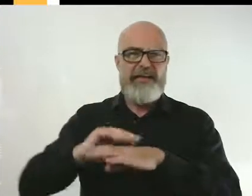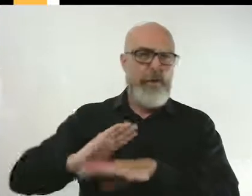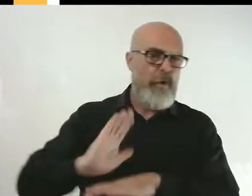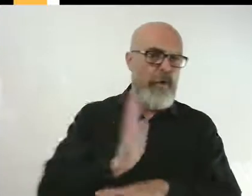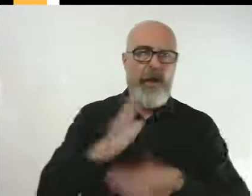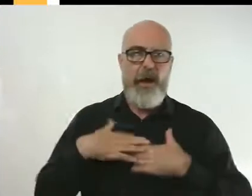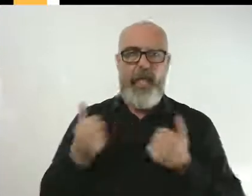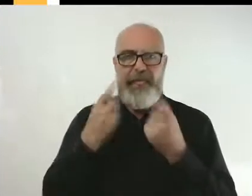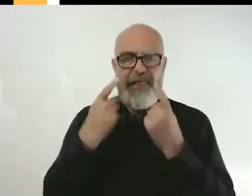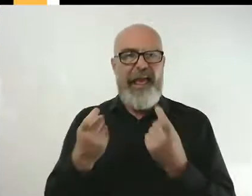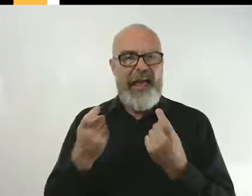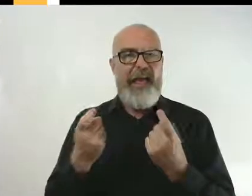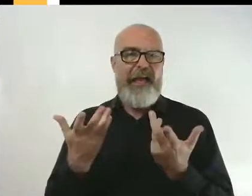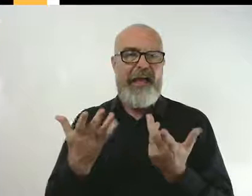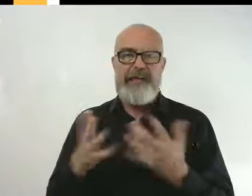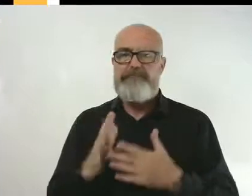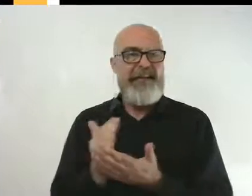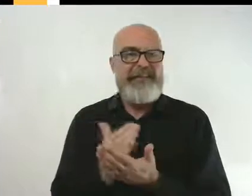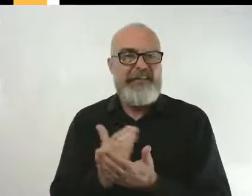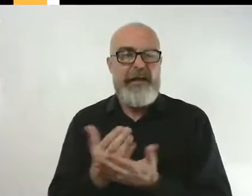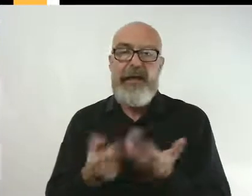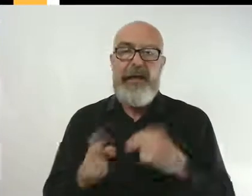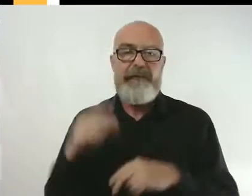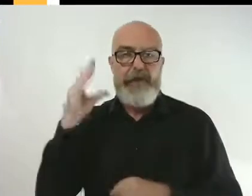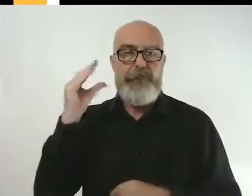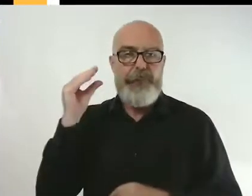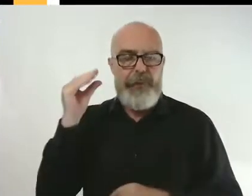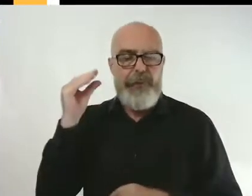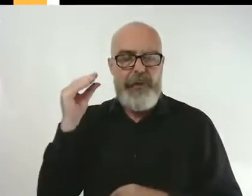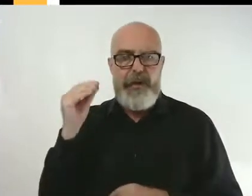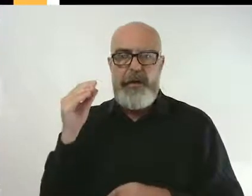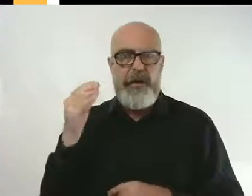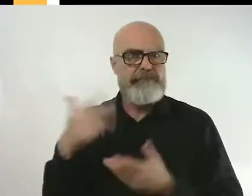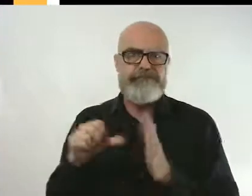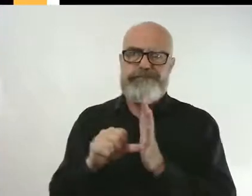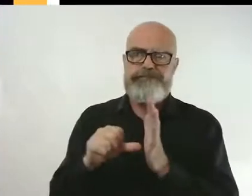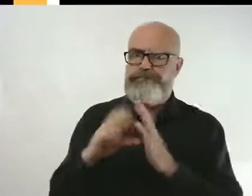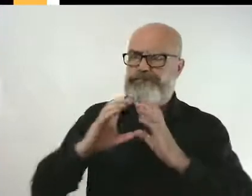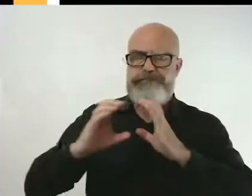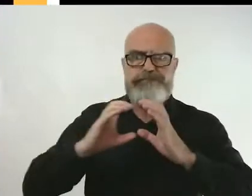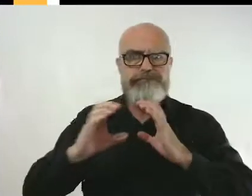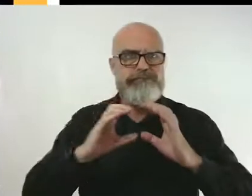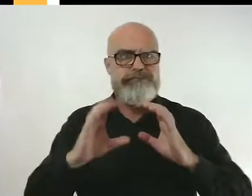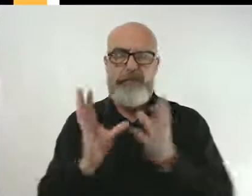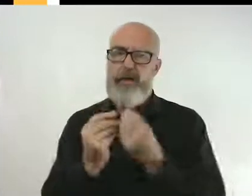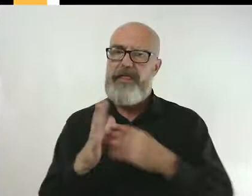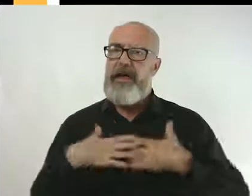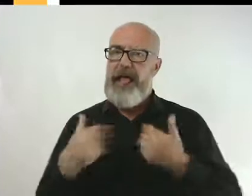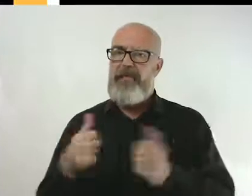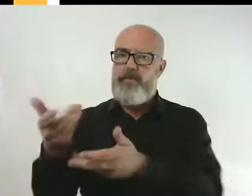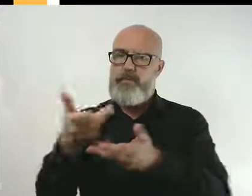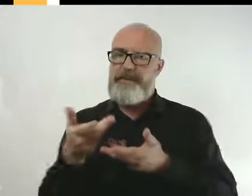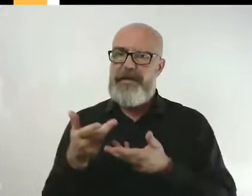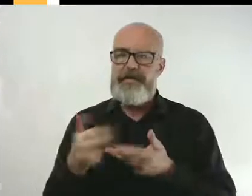Hearing loss affects the whole quality of healthcare and patient safety. People with hearing loss often find it